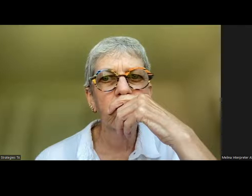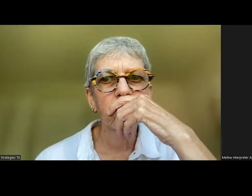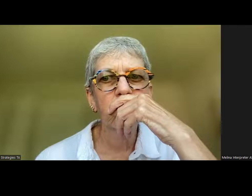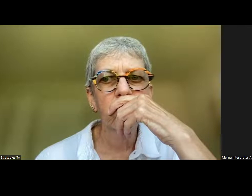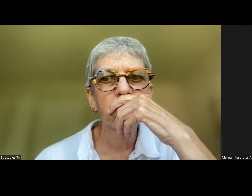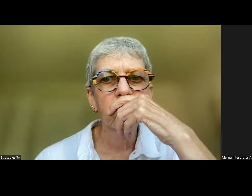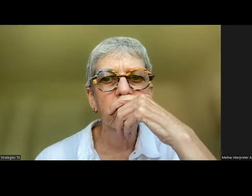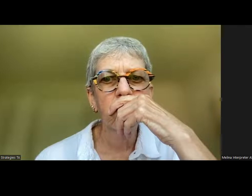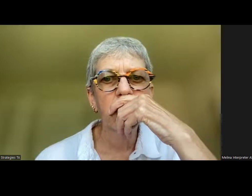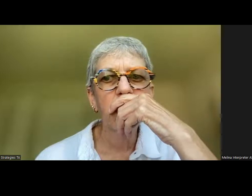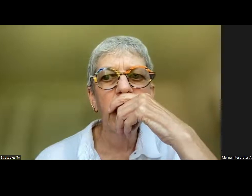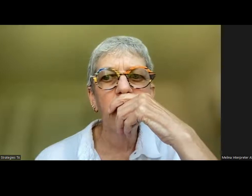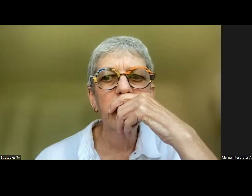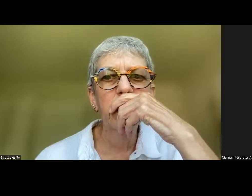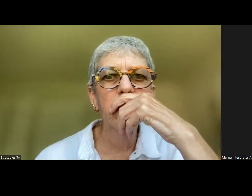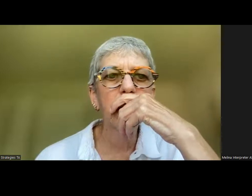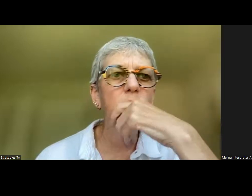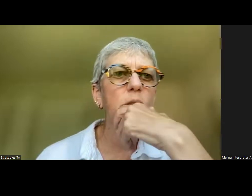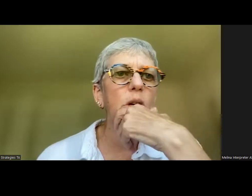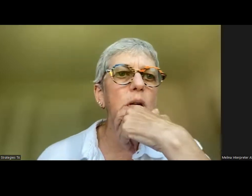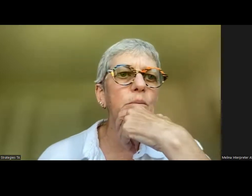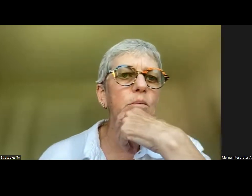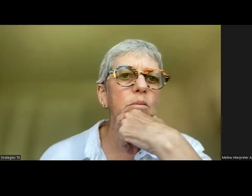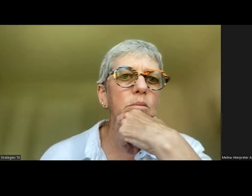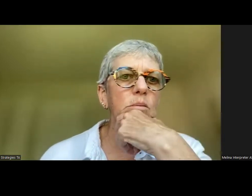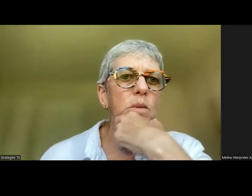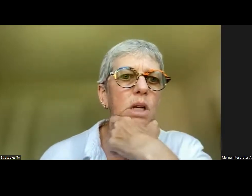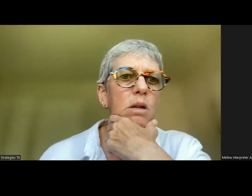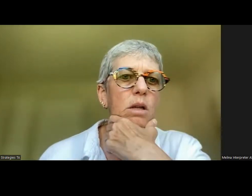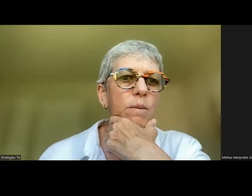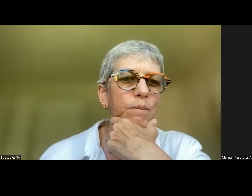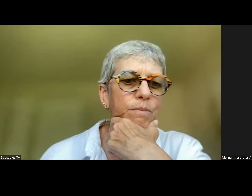the 10. Do you think that's okay?